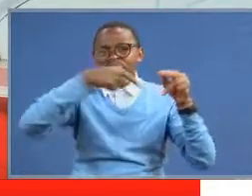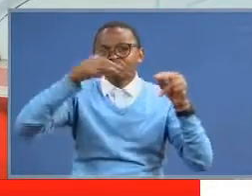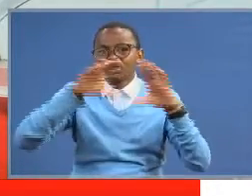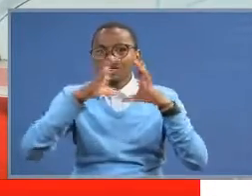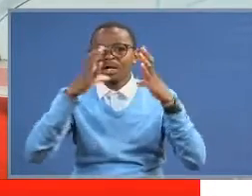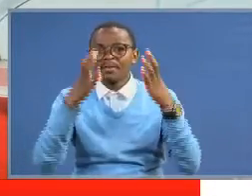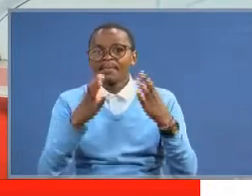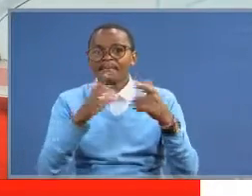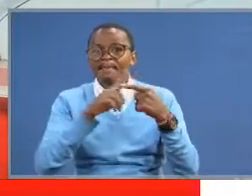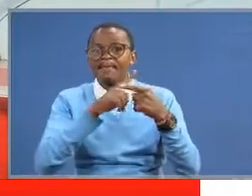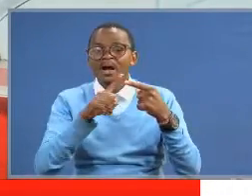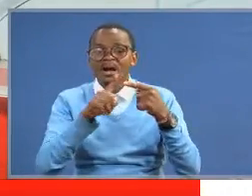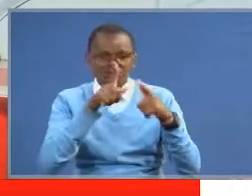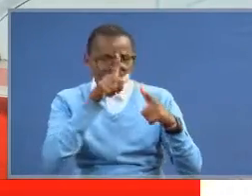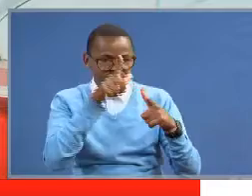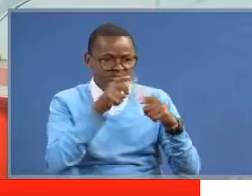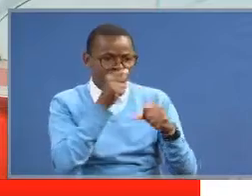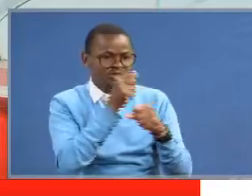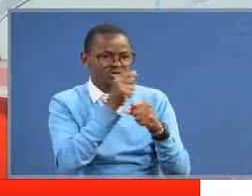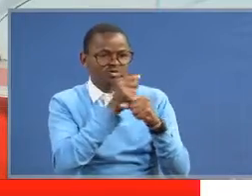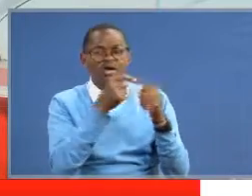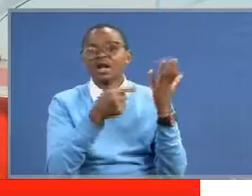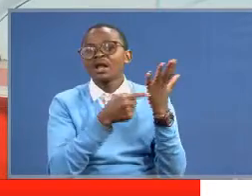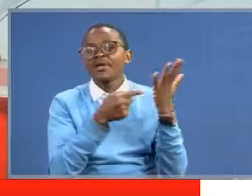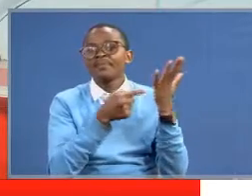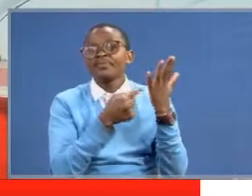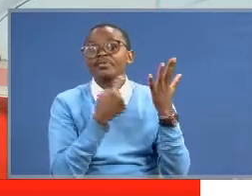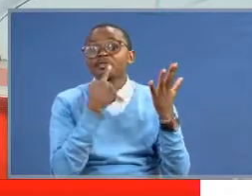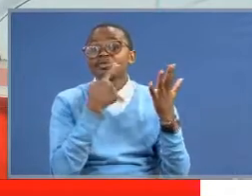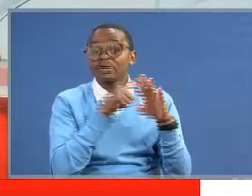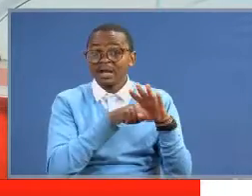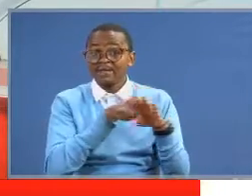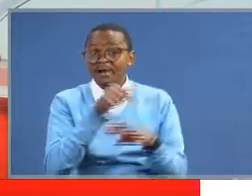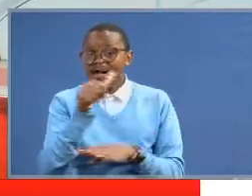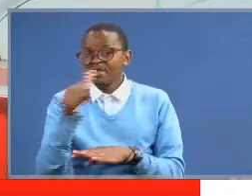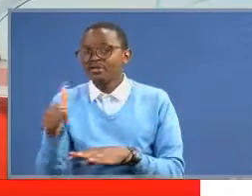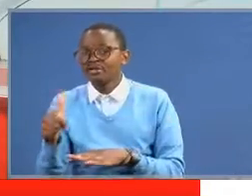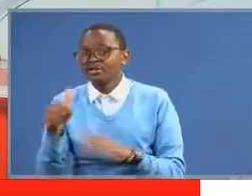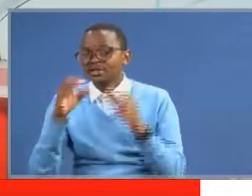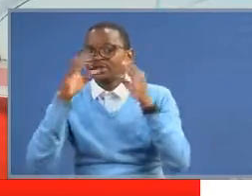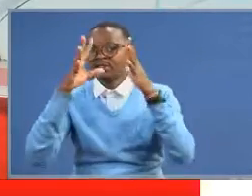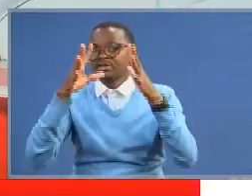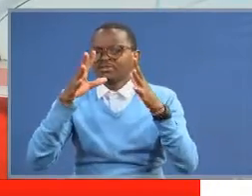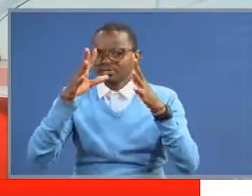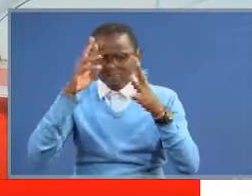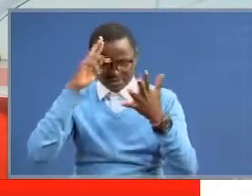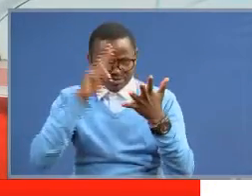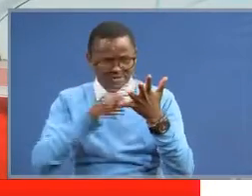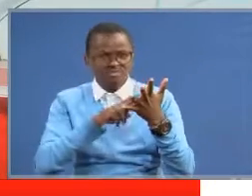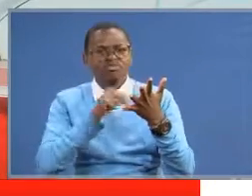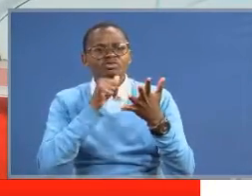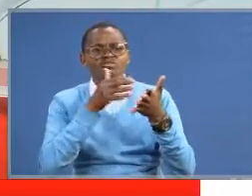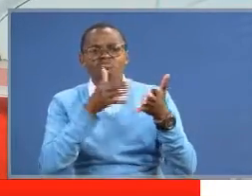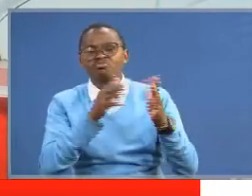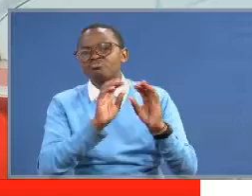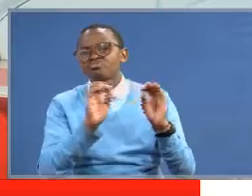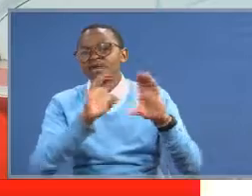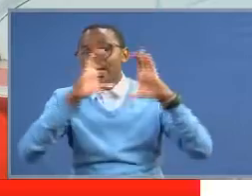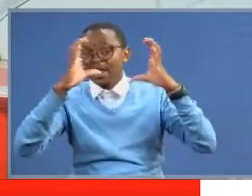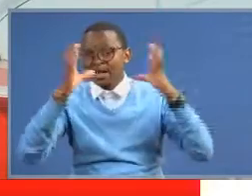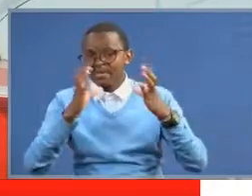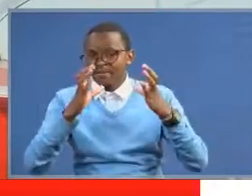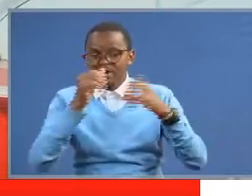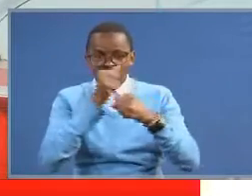but going to the library to do a lot of technology. So at some point, teachers could recognize I'm not in class, but I could do